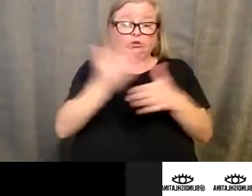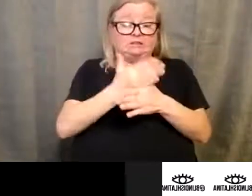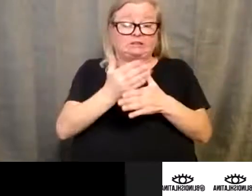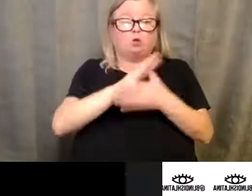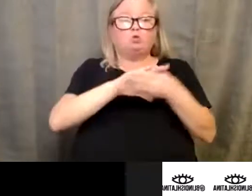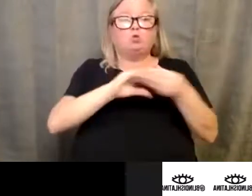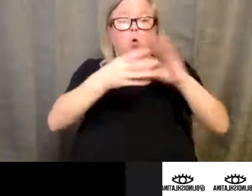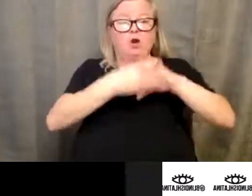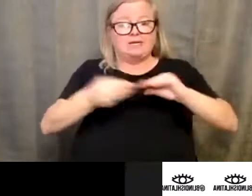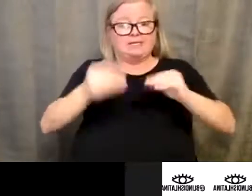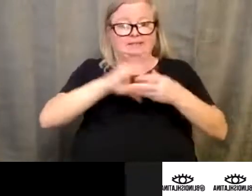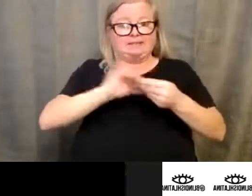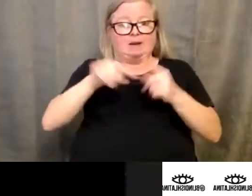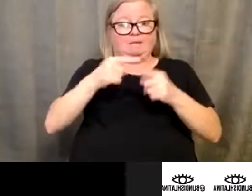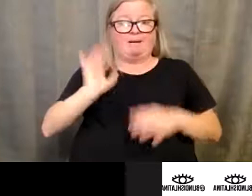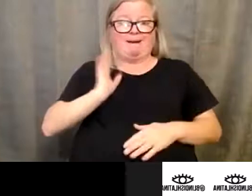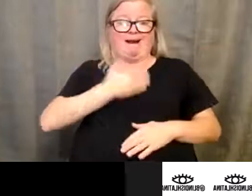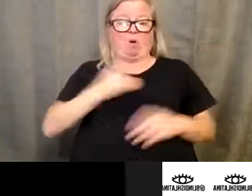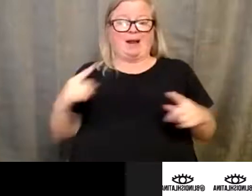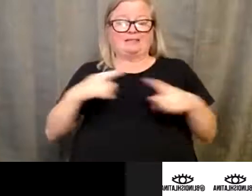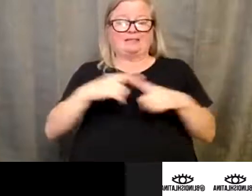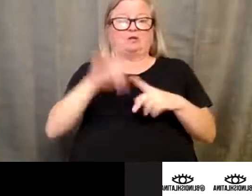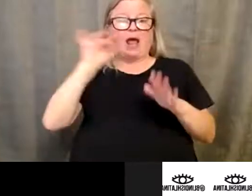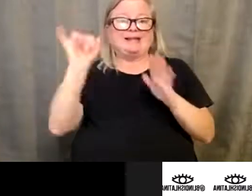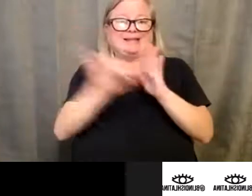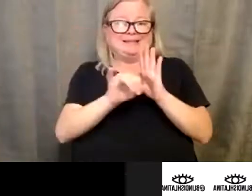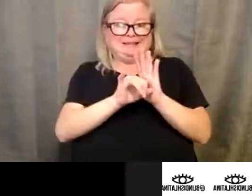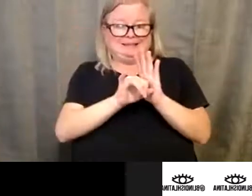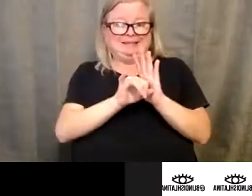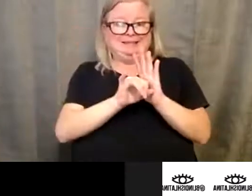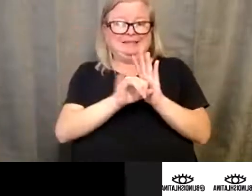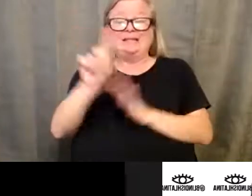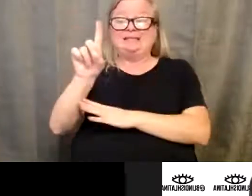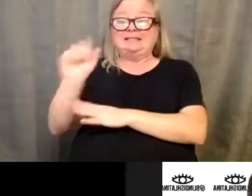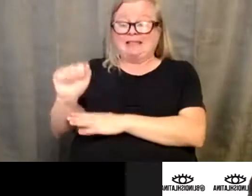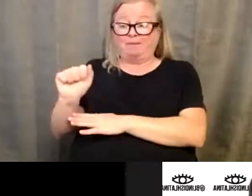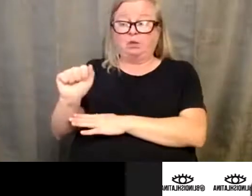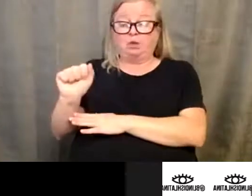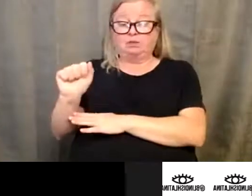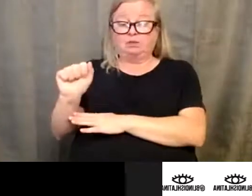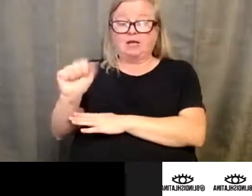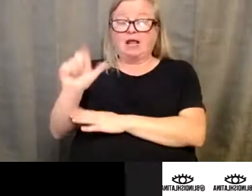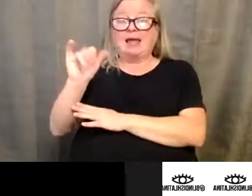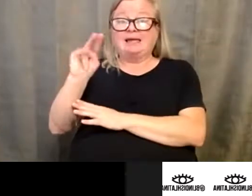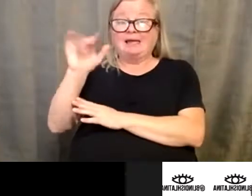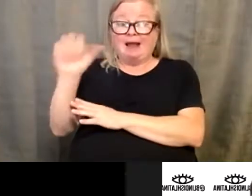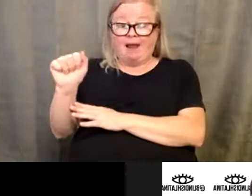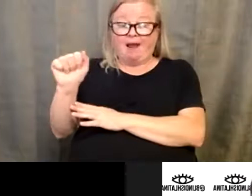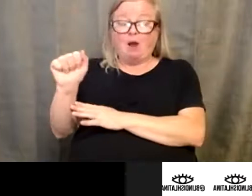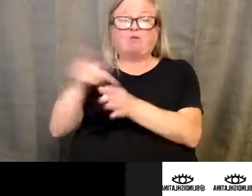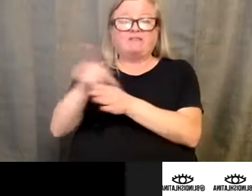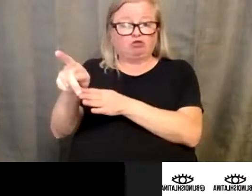stories about our intersectional identities as disabled Latina professionals. Then we're going to talk